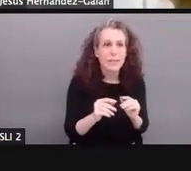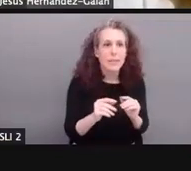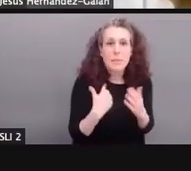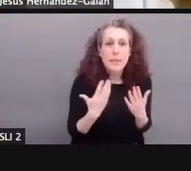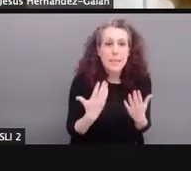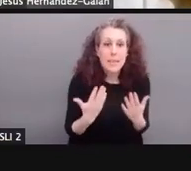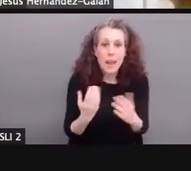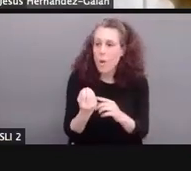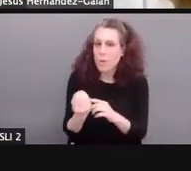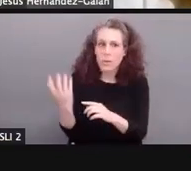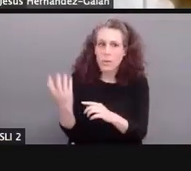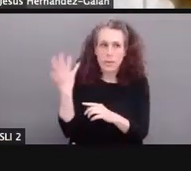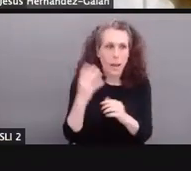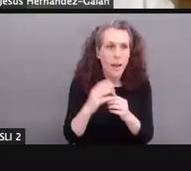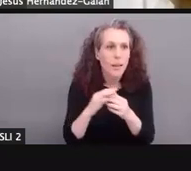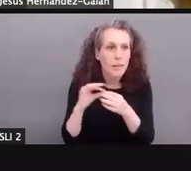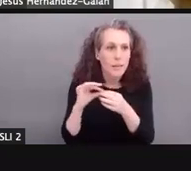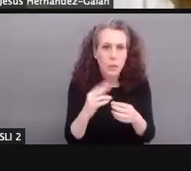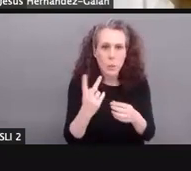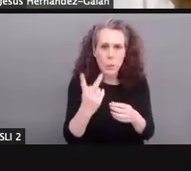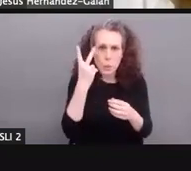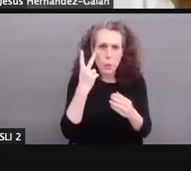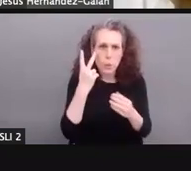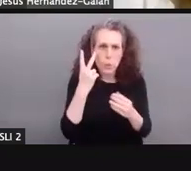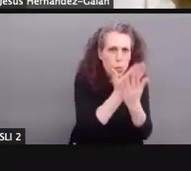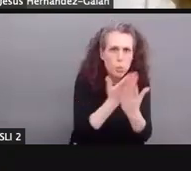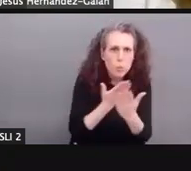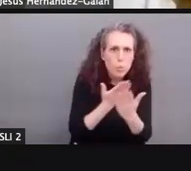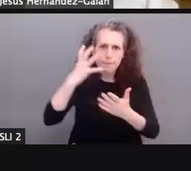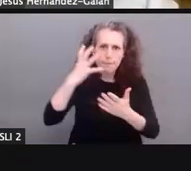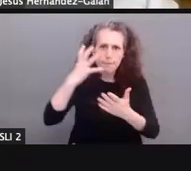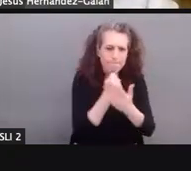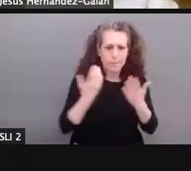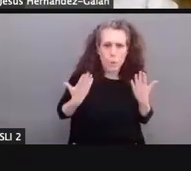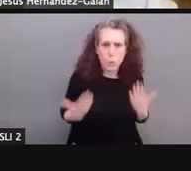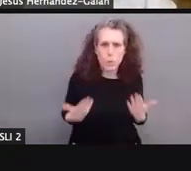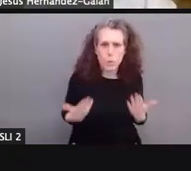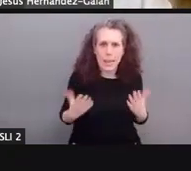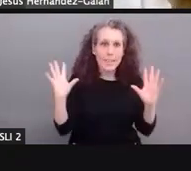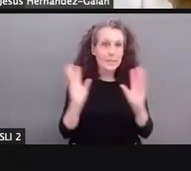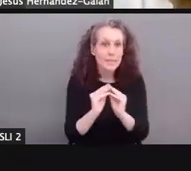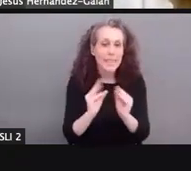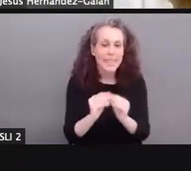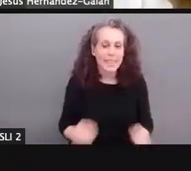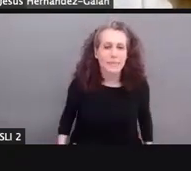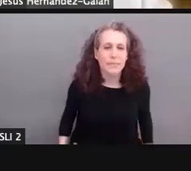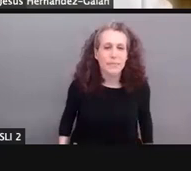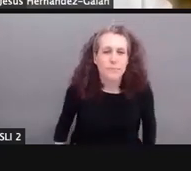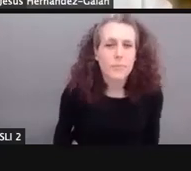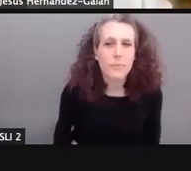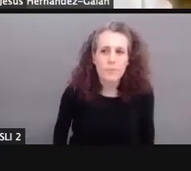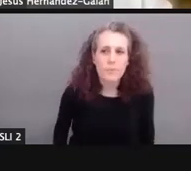two recommendations to take the most of this meeting. First of all, as some